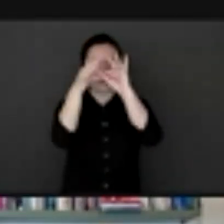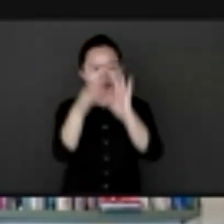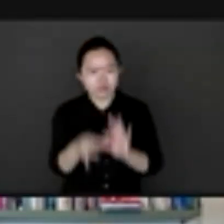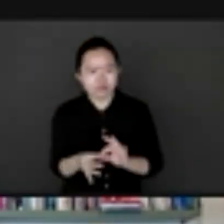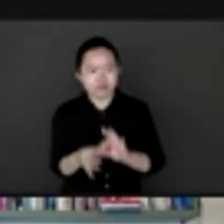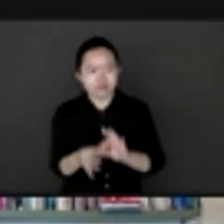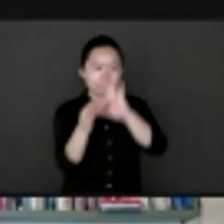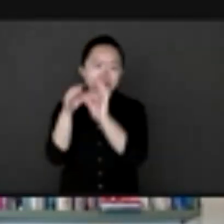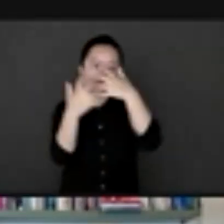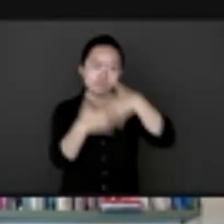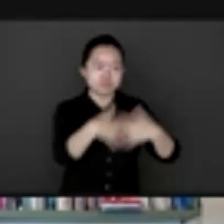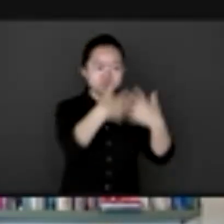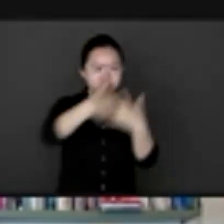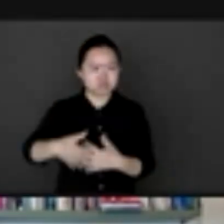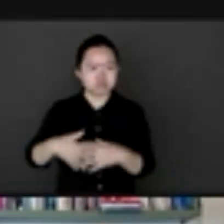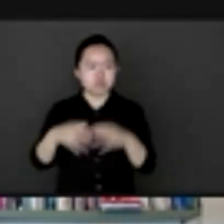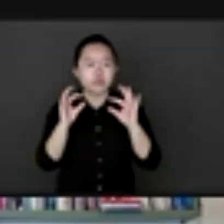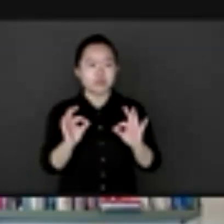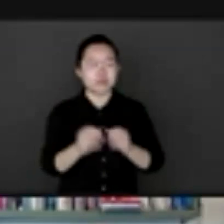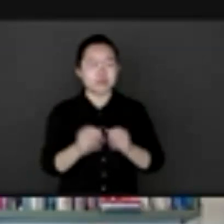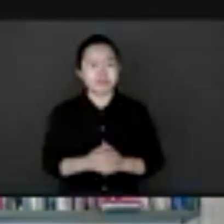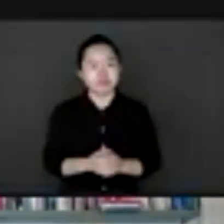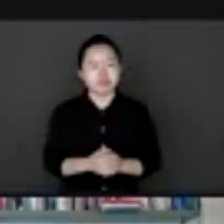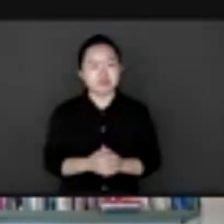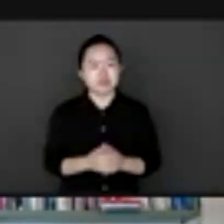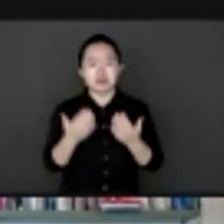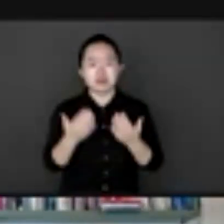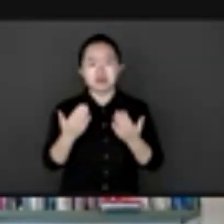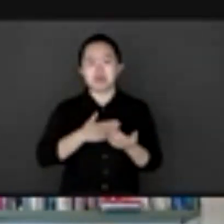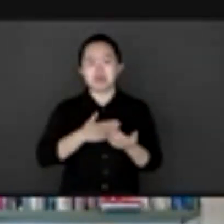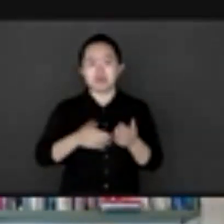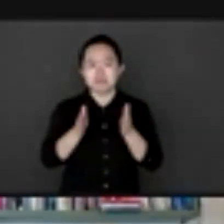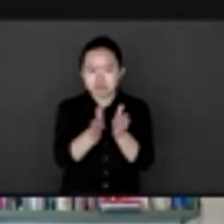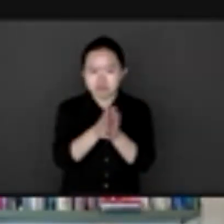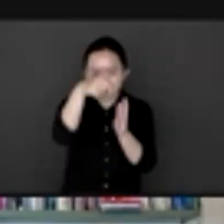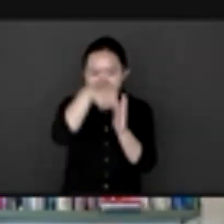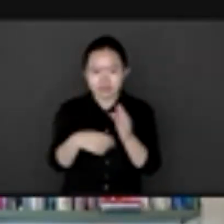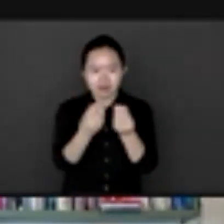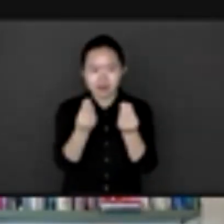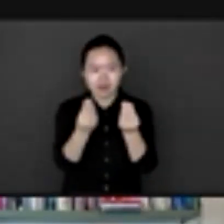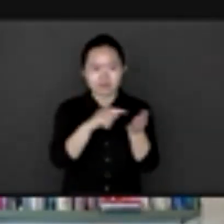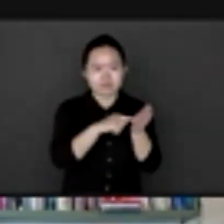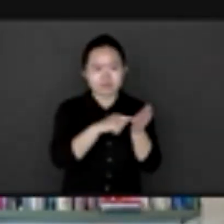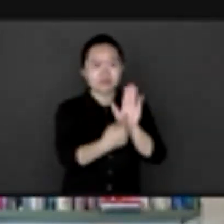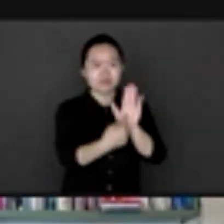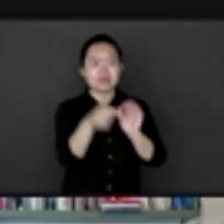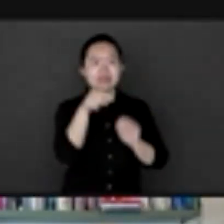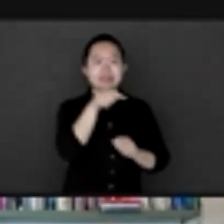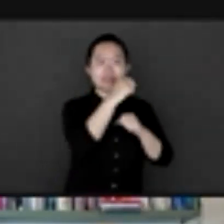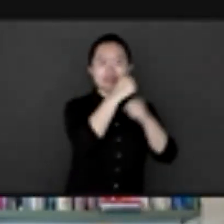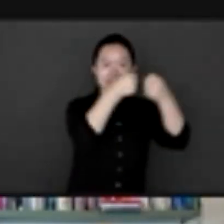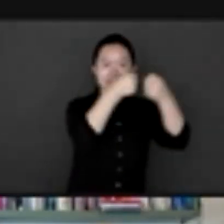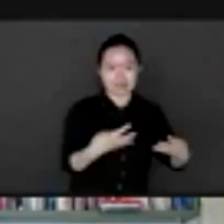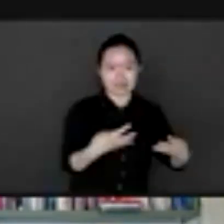"Good design is a language, not a style." Design systems are like languages. Foundations are the alphabet and the